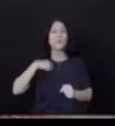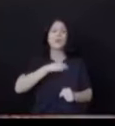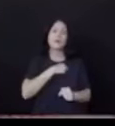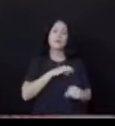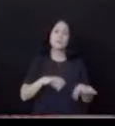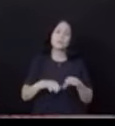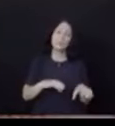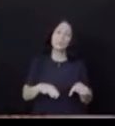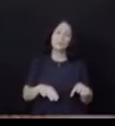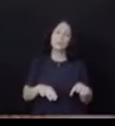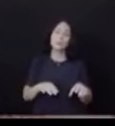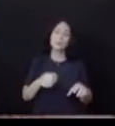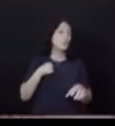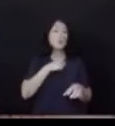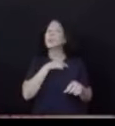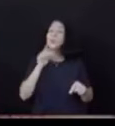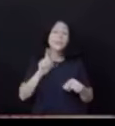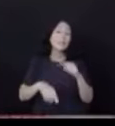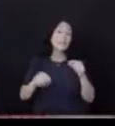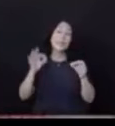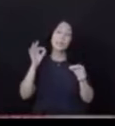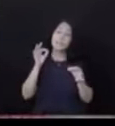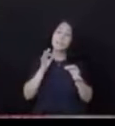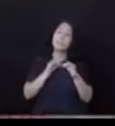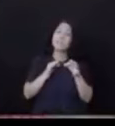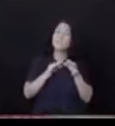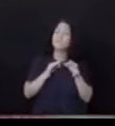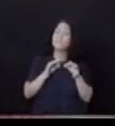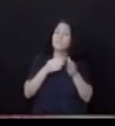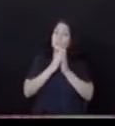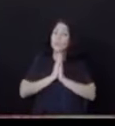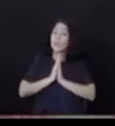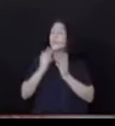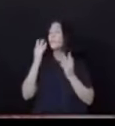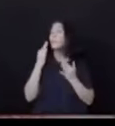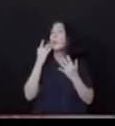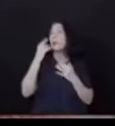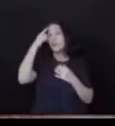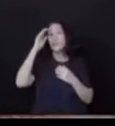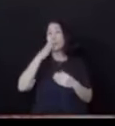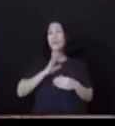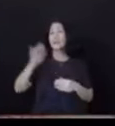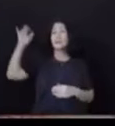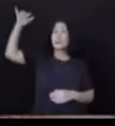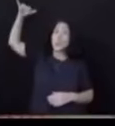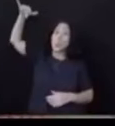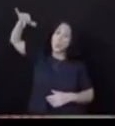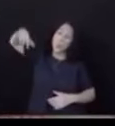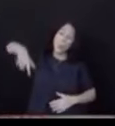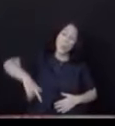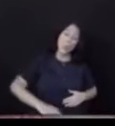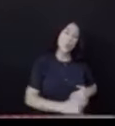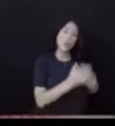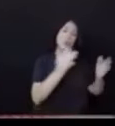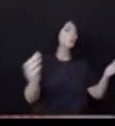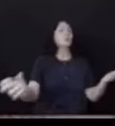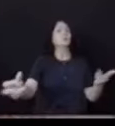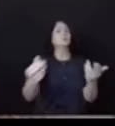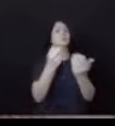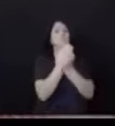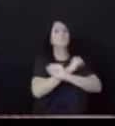no we cannot simply pray and wait for God to swoop in and rescue us from